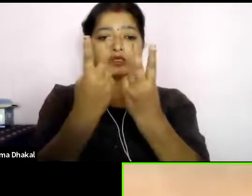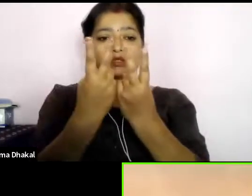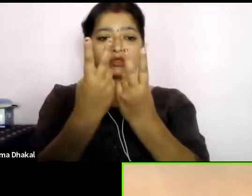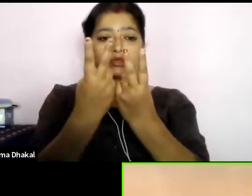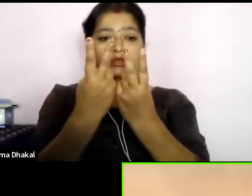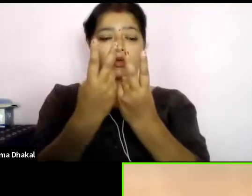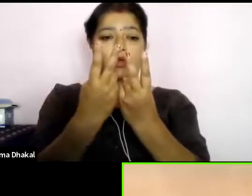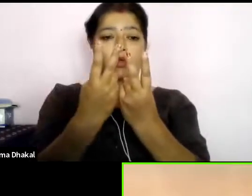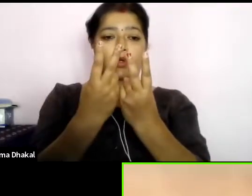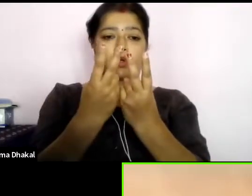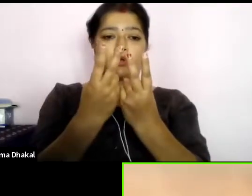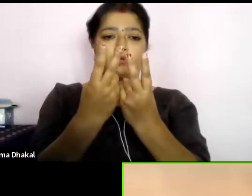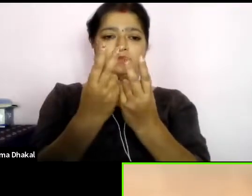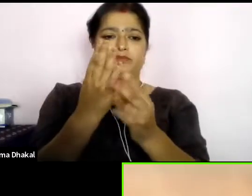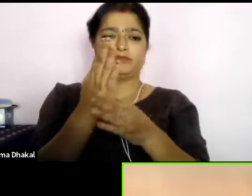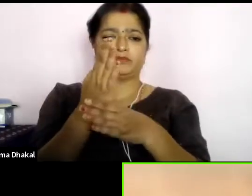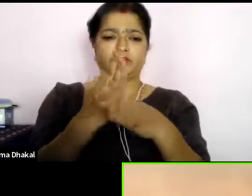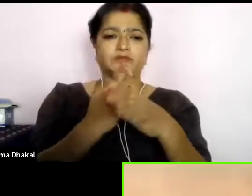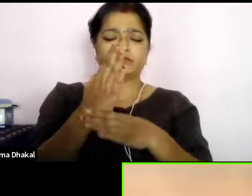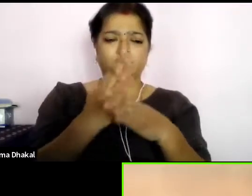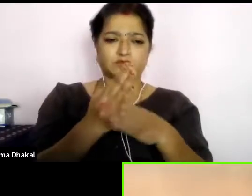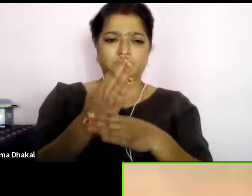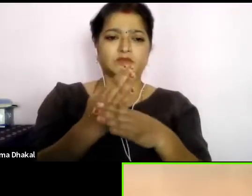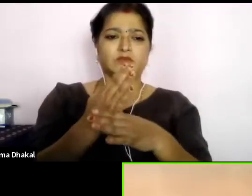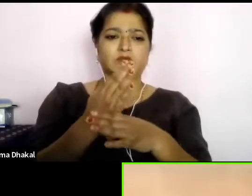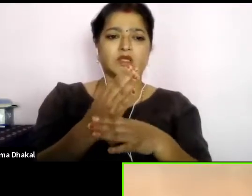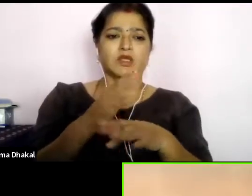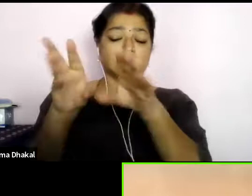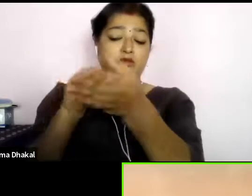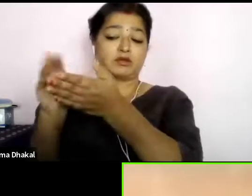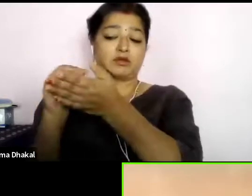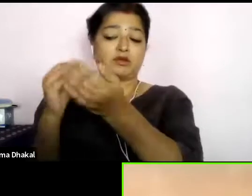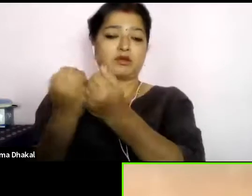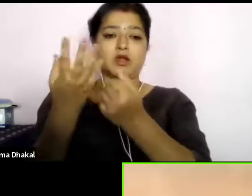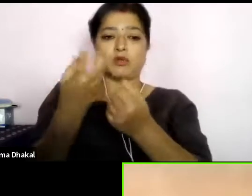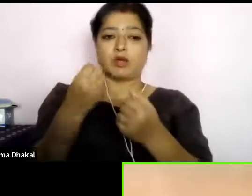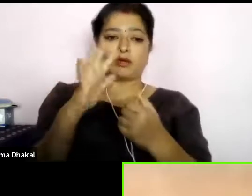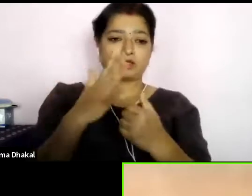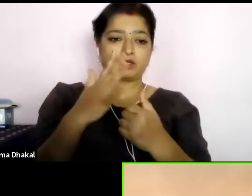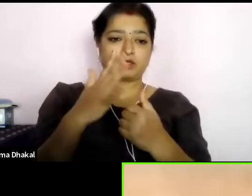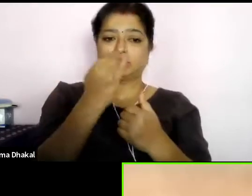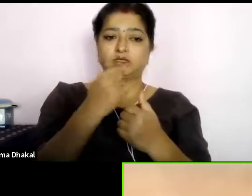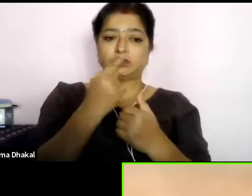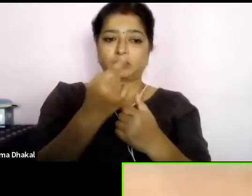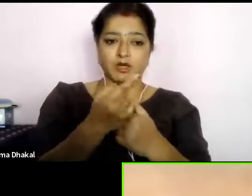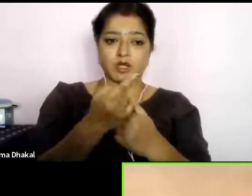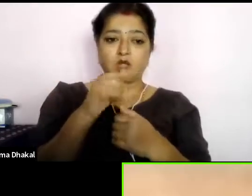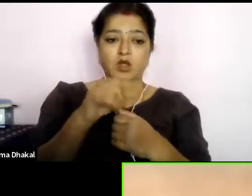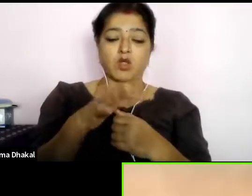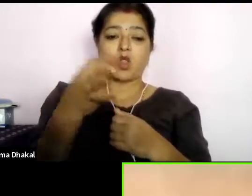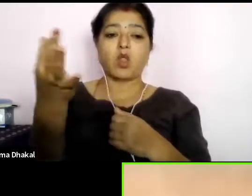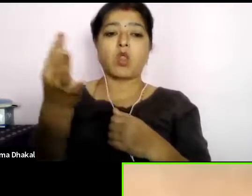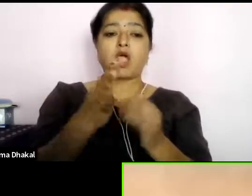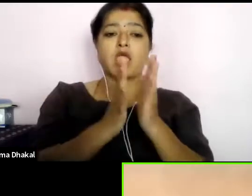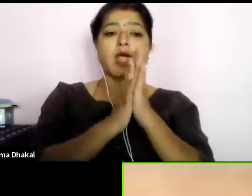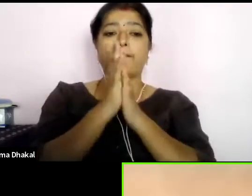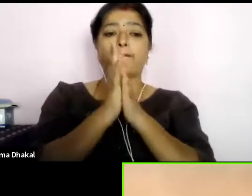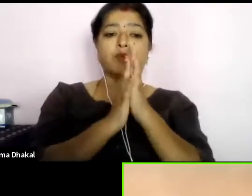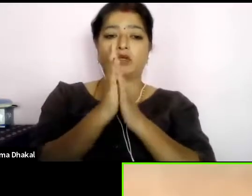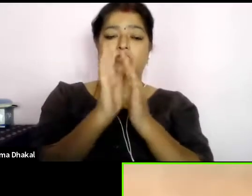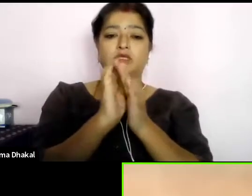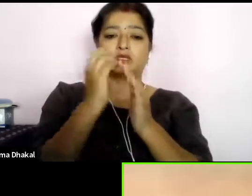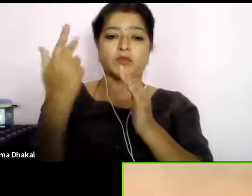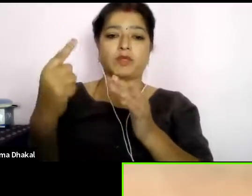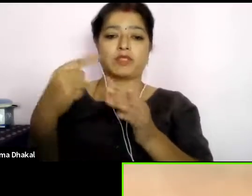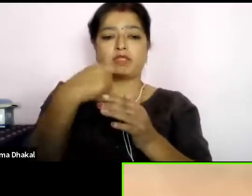a result, she has to buy the firewood, which cost Nepali rupees 7,000. And she is even not able to